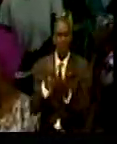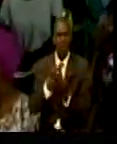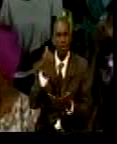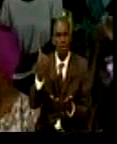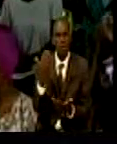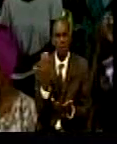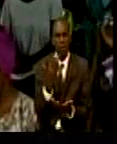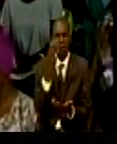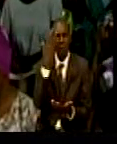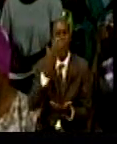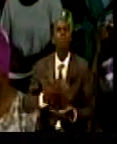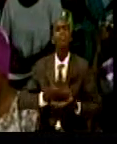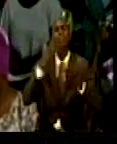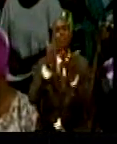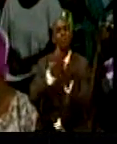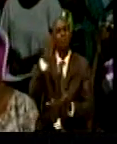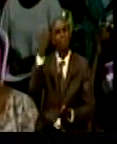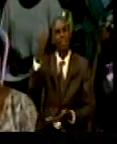Amen.